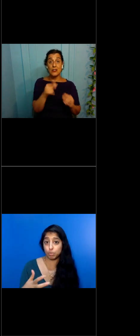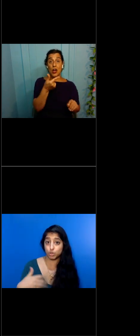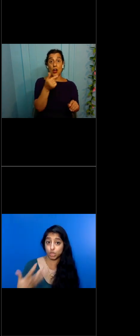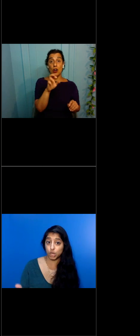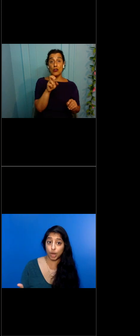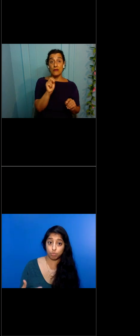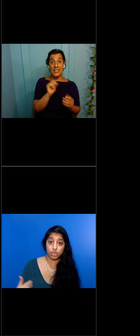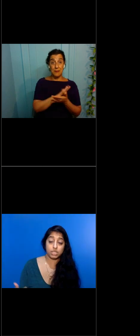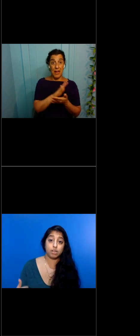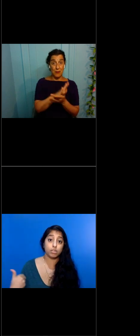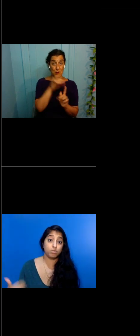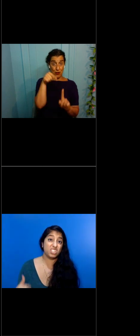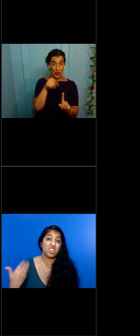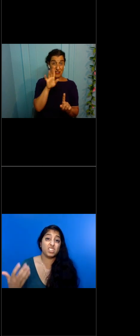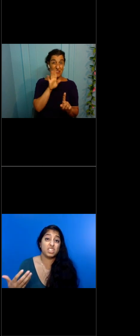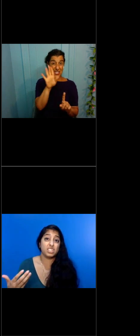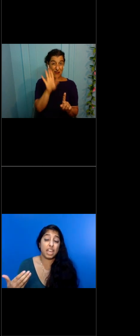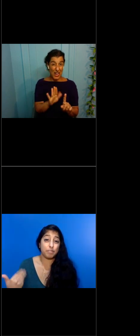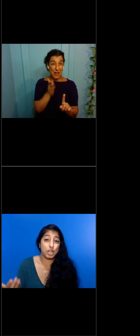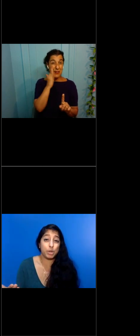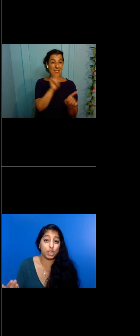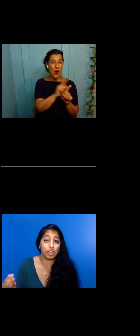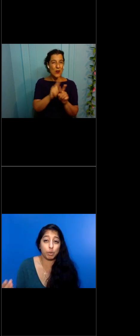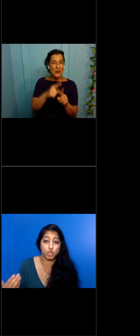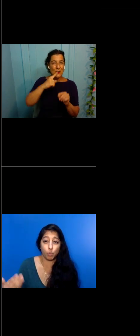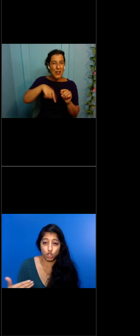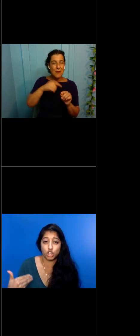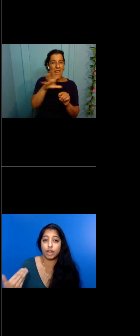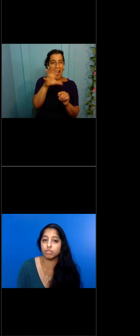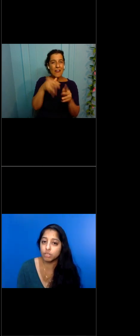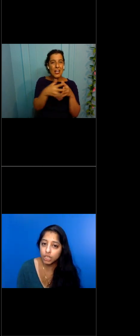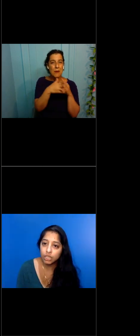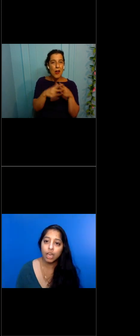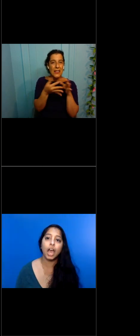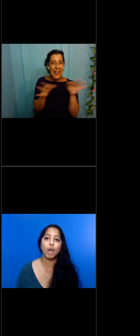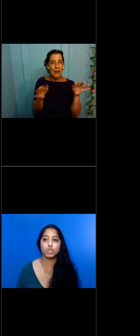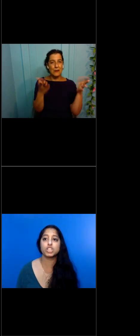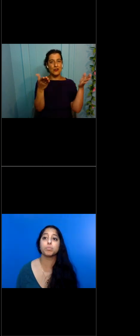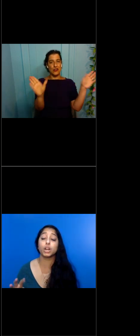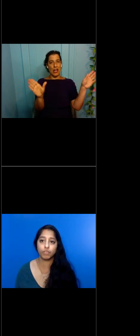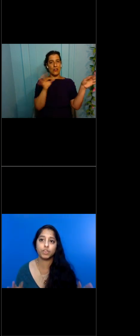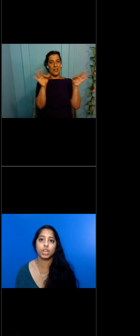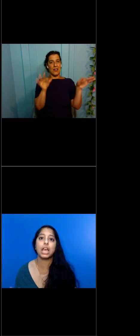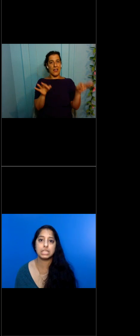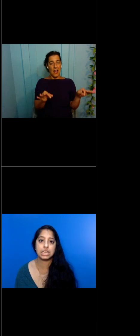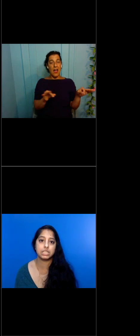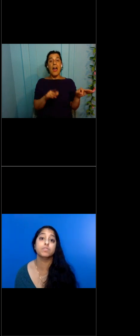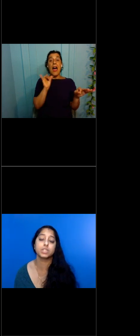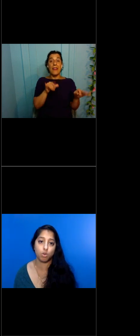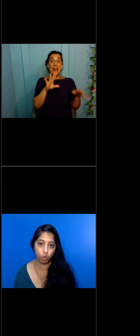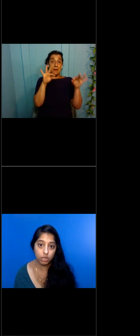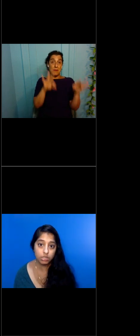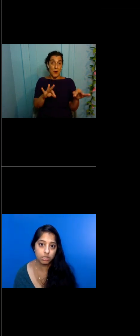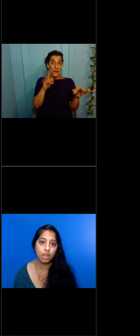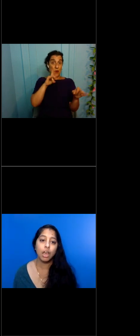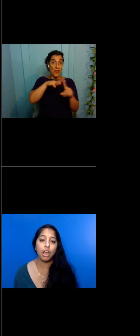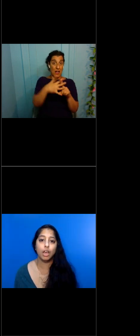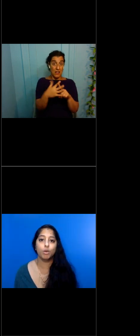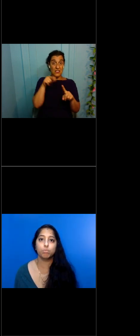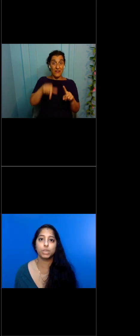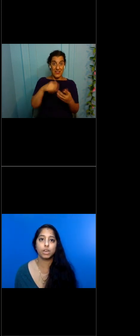particular paper is really great because it also discusses African American language more generally. which is the perfect for the context of this